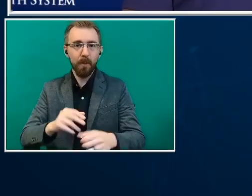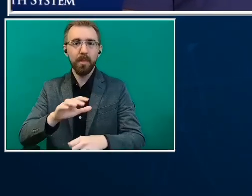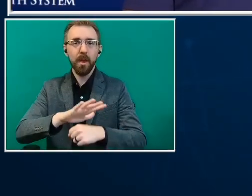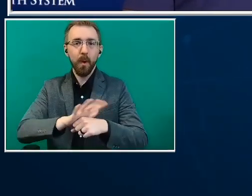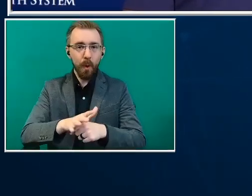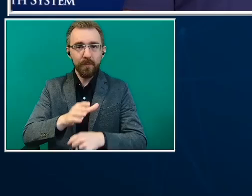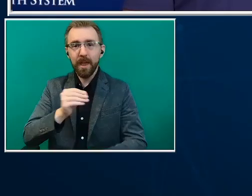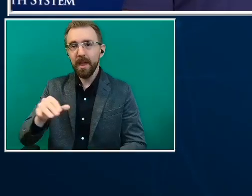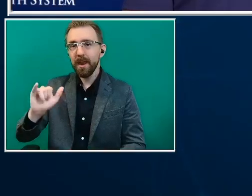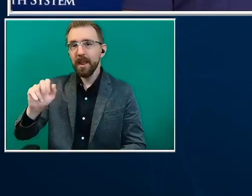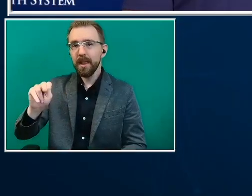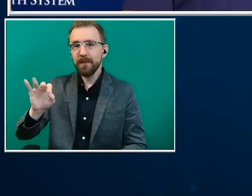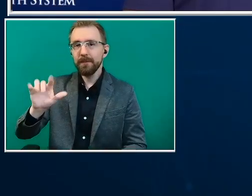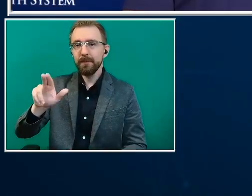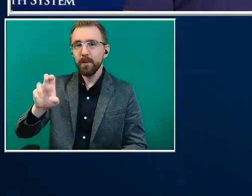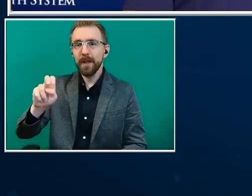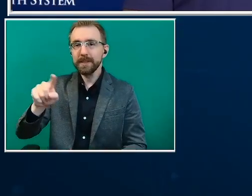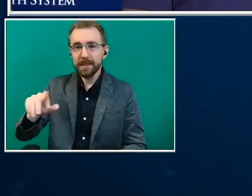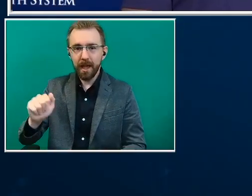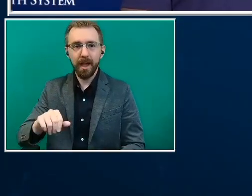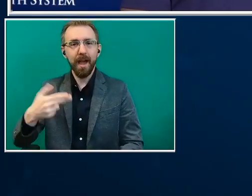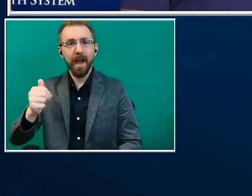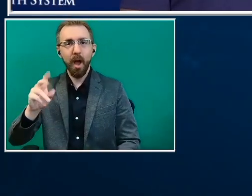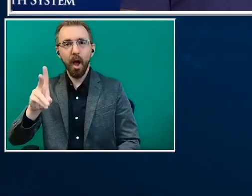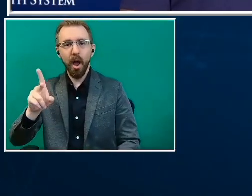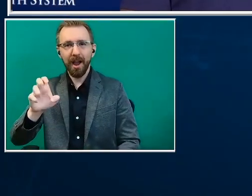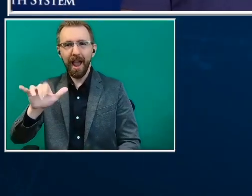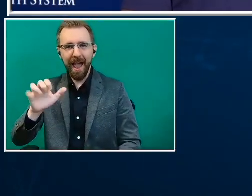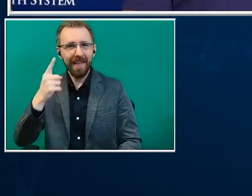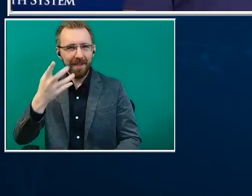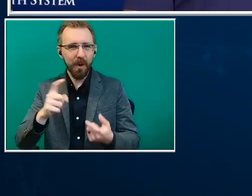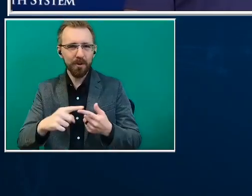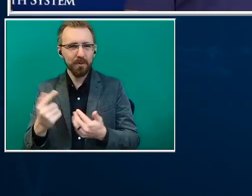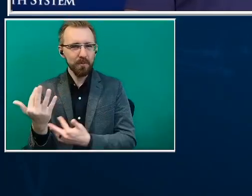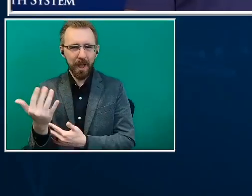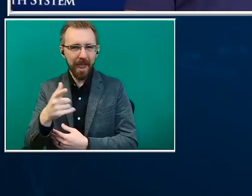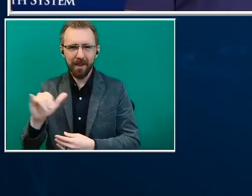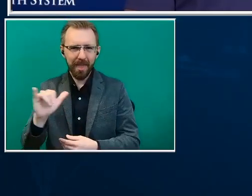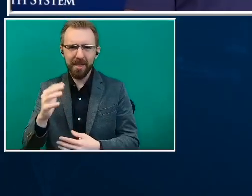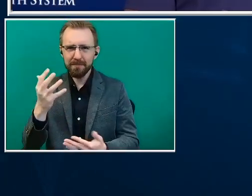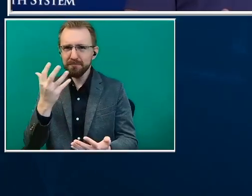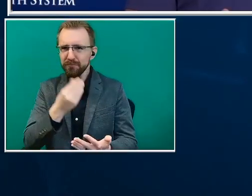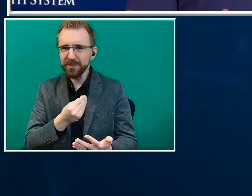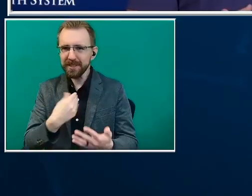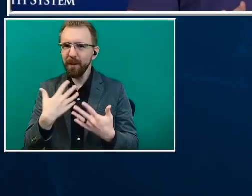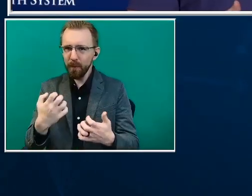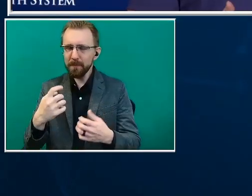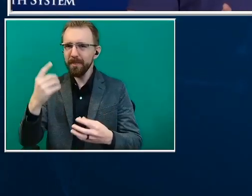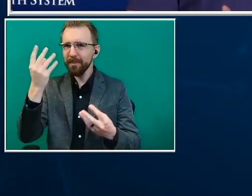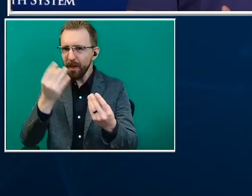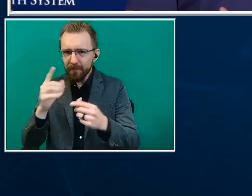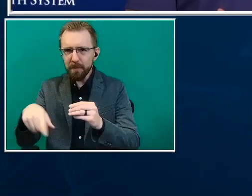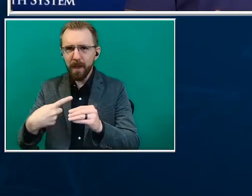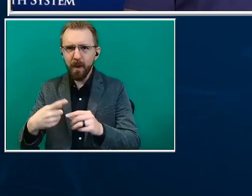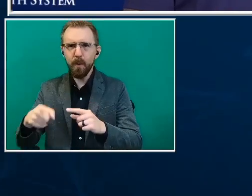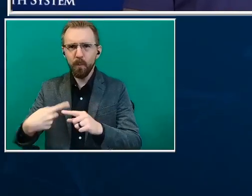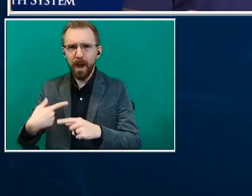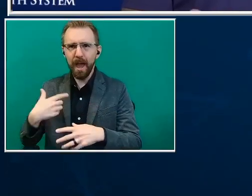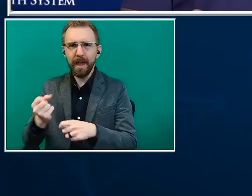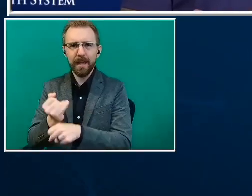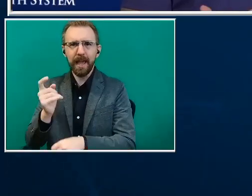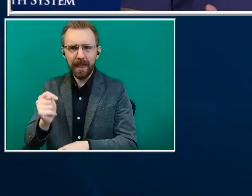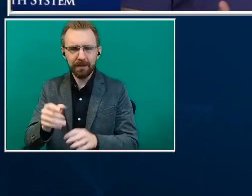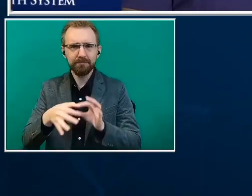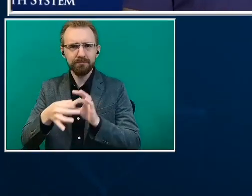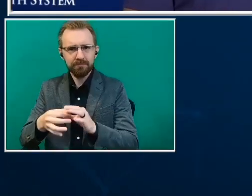And Hawkeye, I think you just wanted to wait. You were like I want to be thoughtful about when I get them relative when the COVID and flu cycles